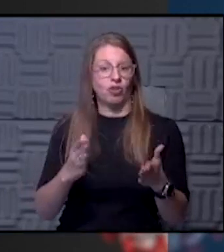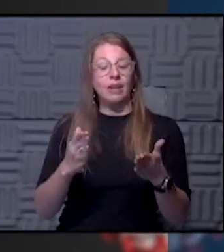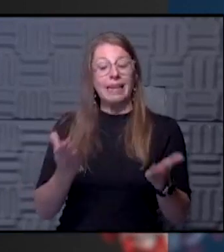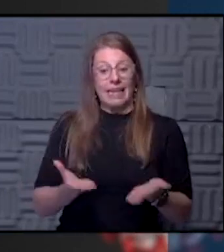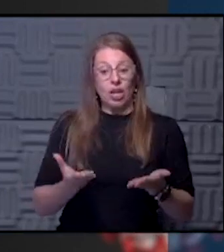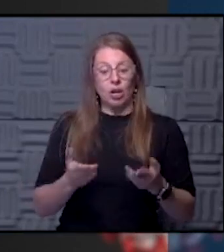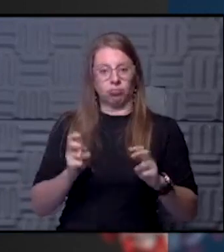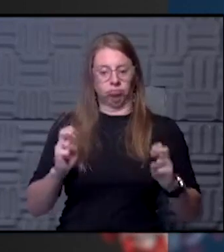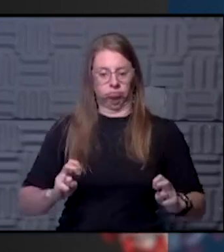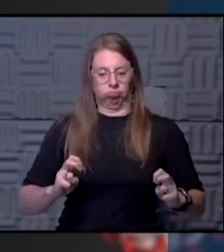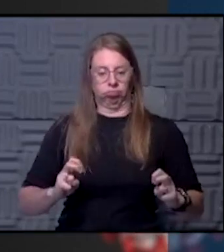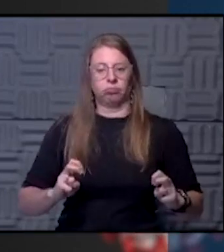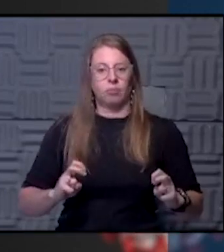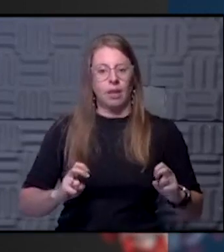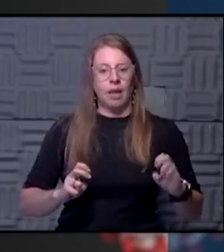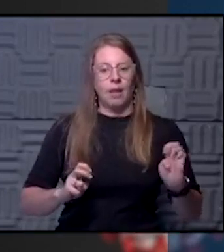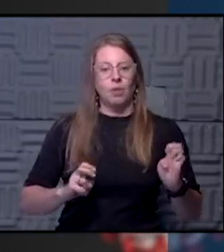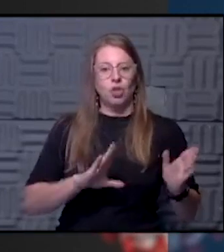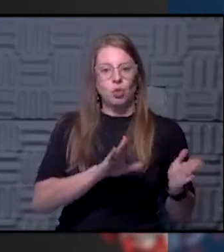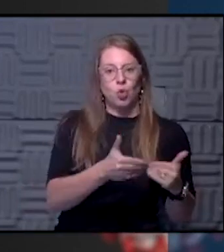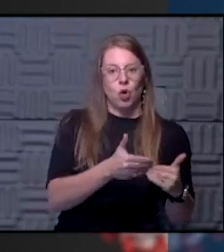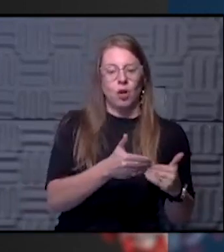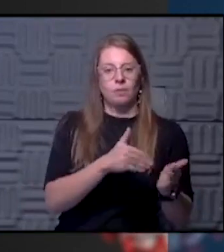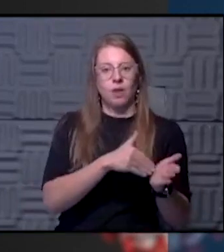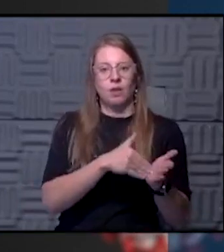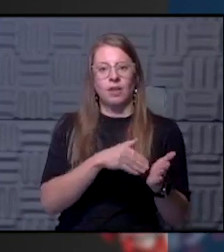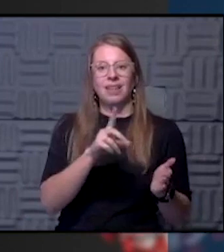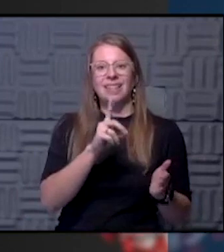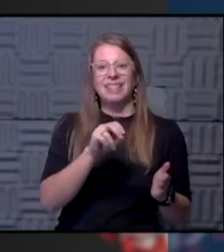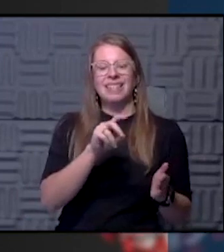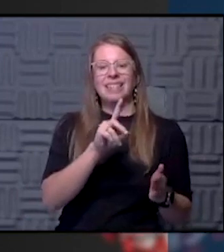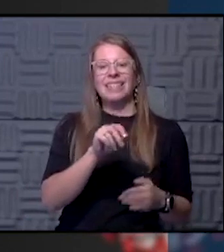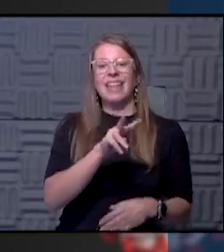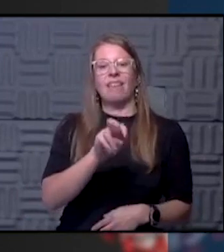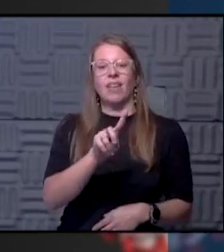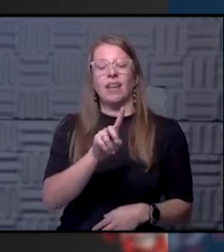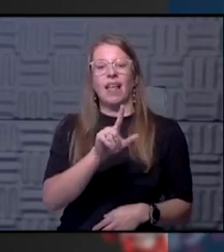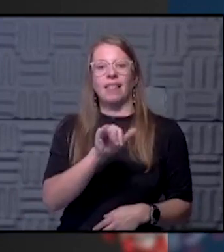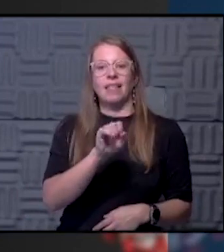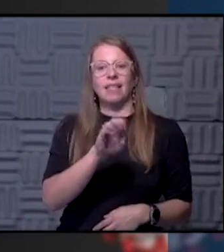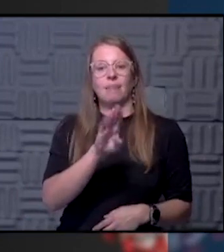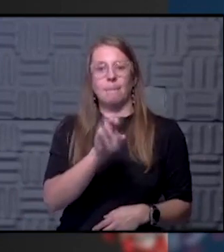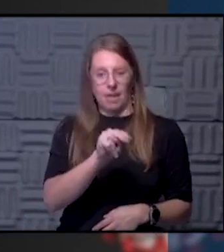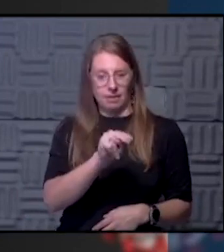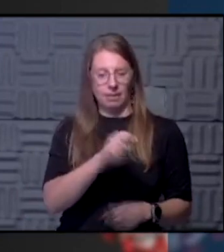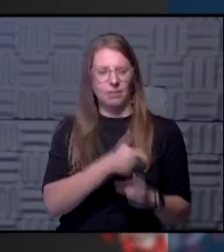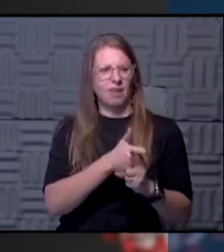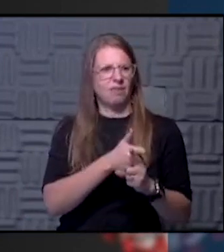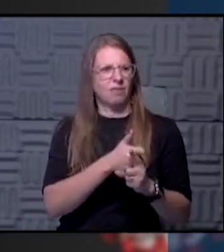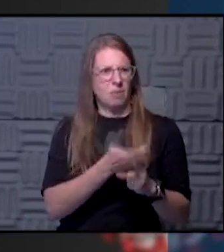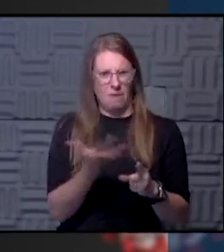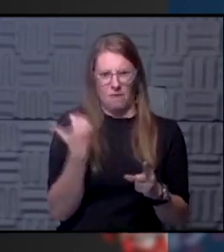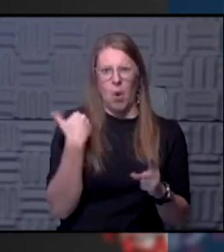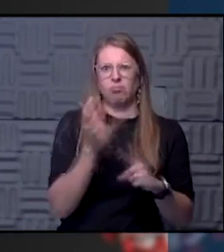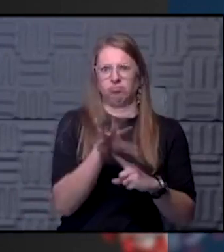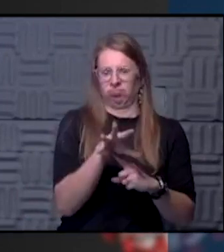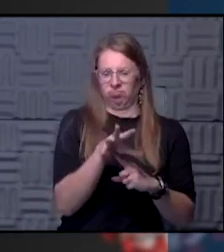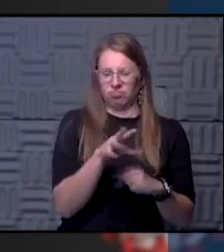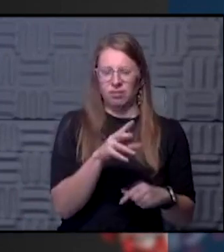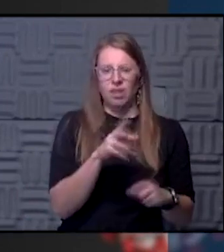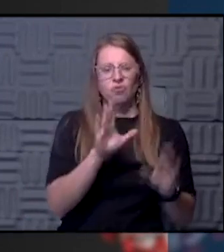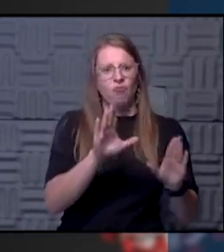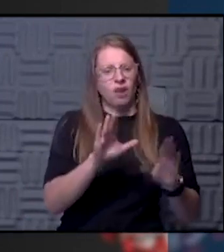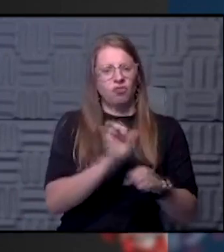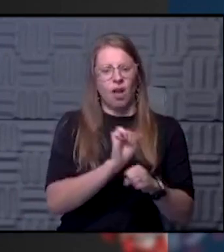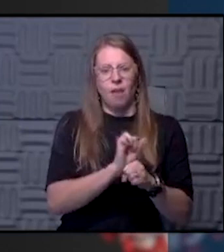though, will be emergency room physician Dr. David Lisbon. If you remember, David's been on the program before. He does a great job. He's going to update us about the